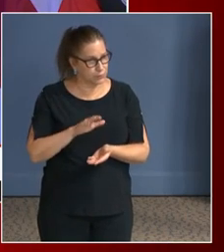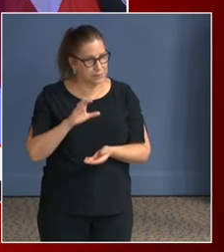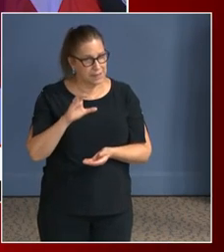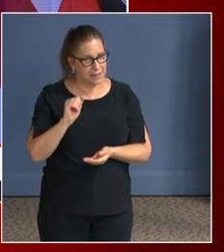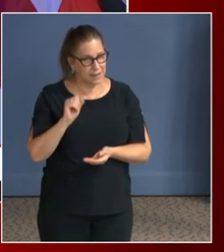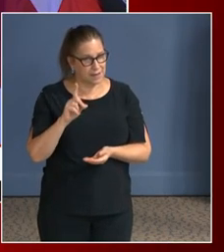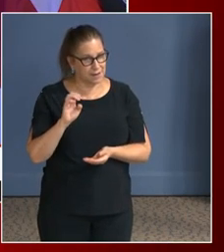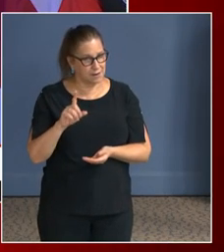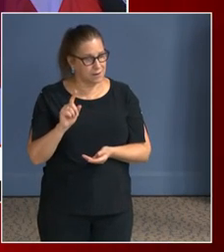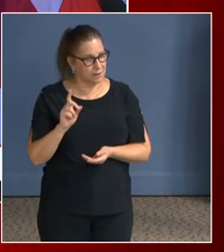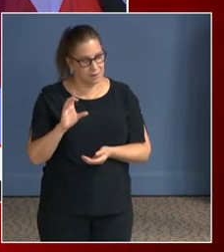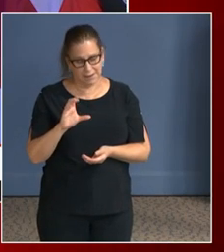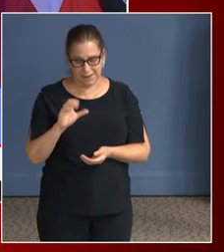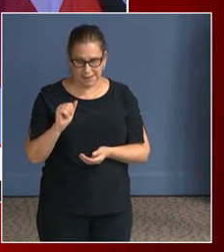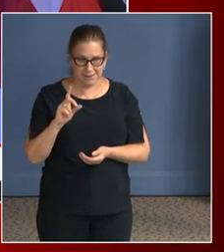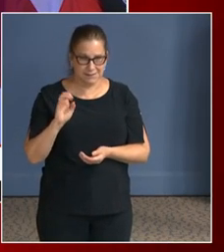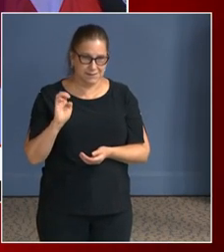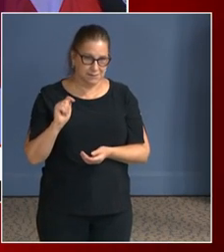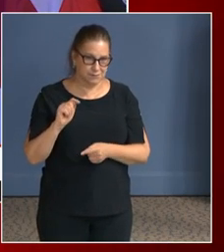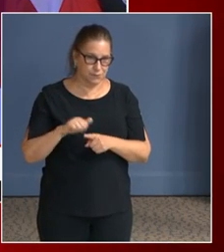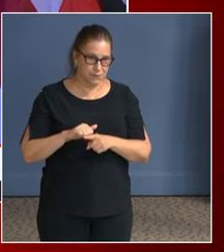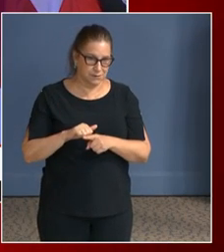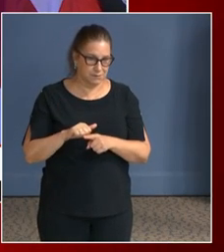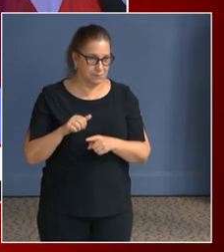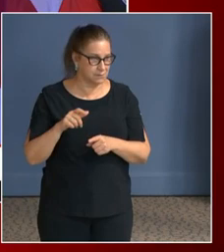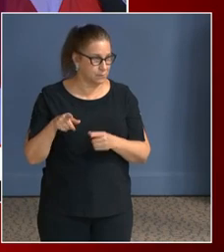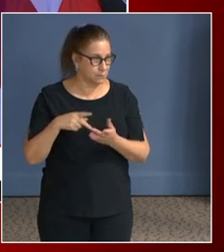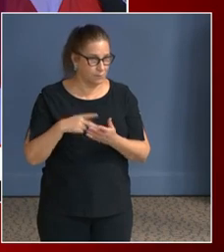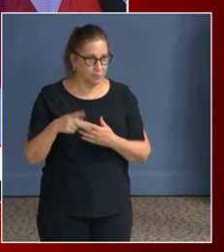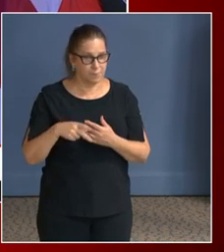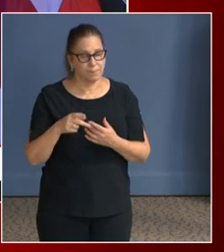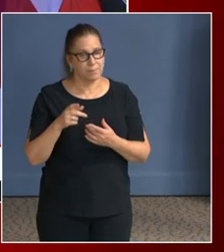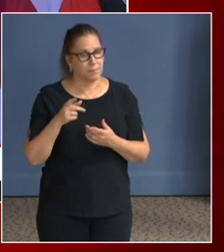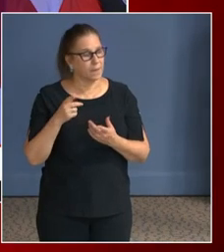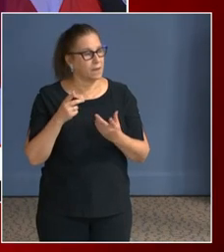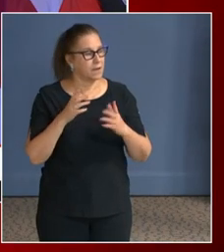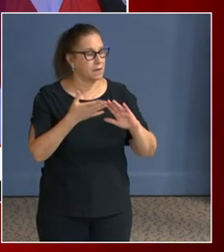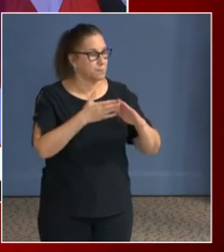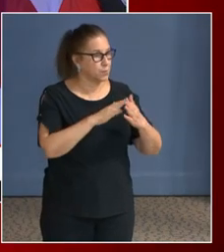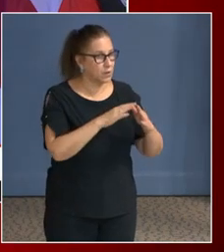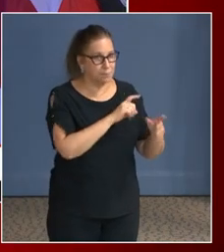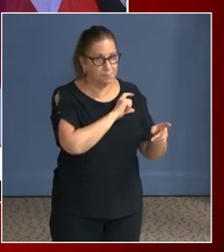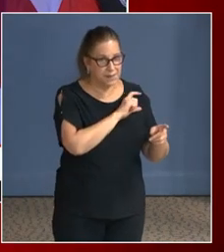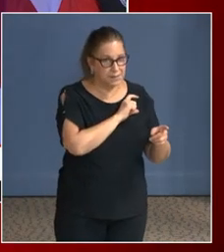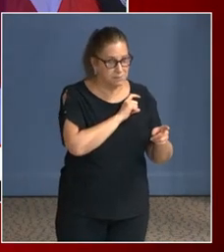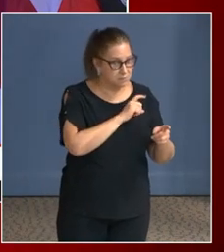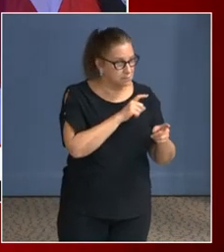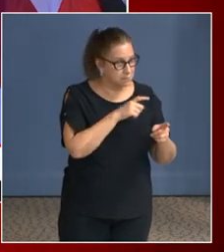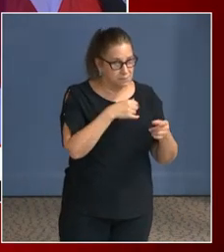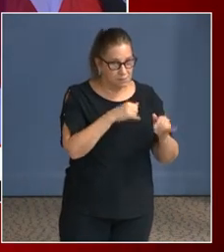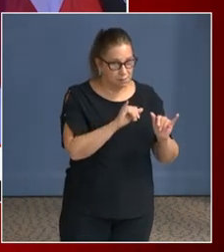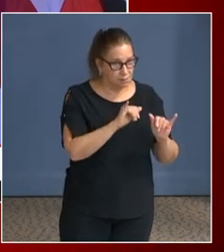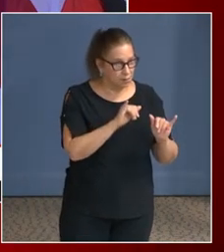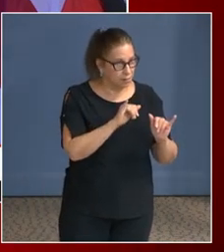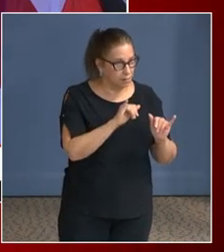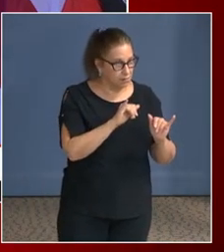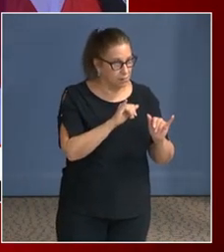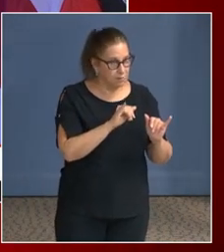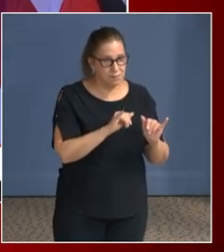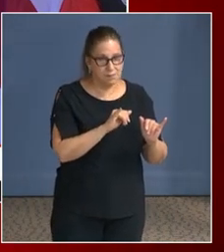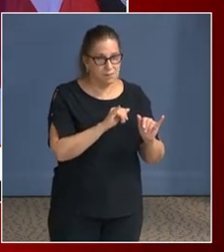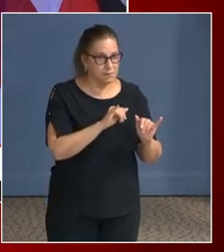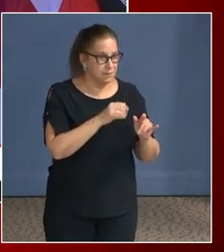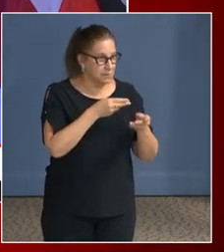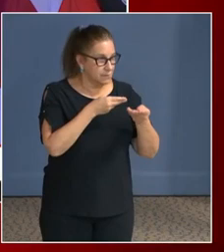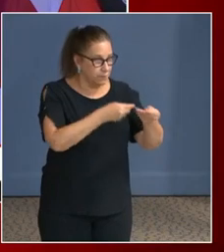the importance of that program and community policing, and where you see it right now, and what is the future for the cadet program? Well, I hope